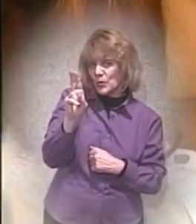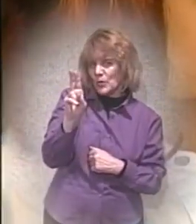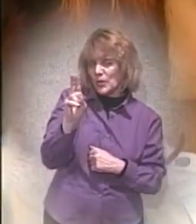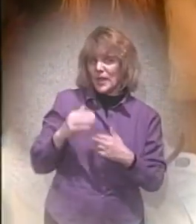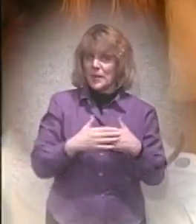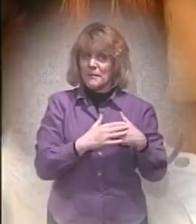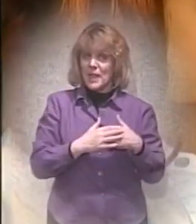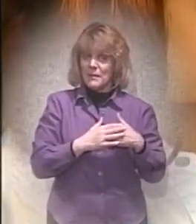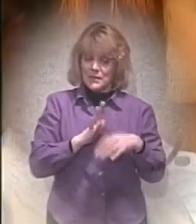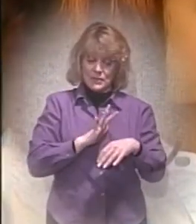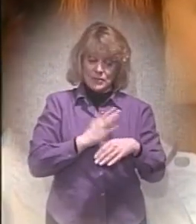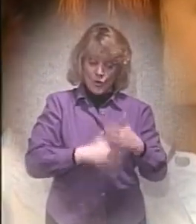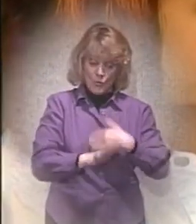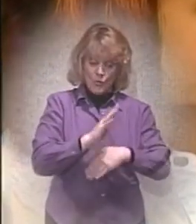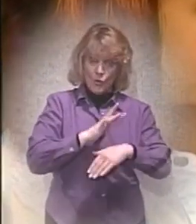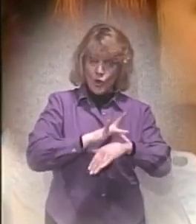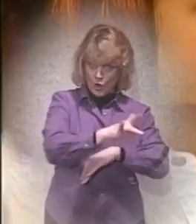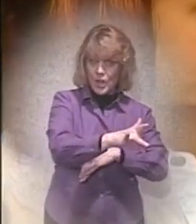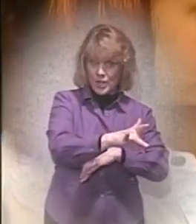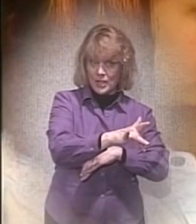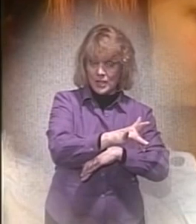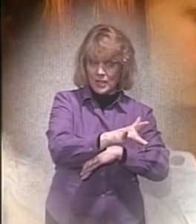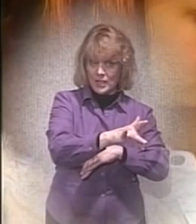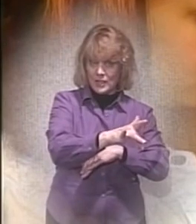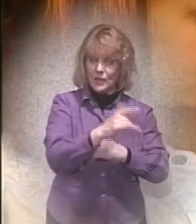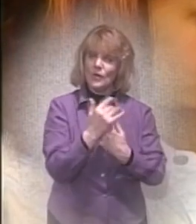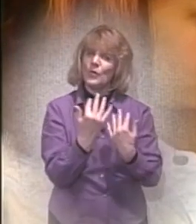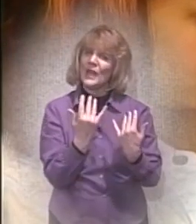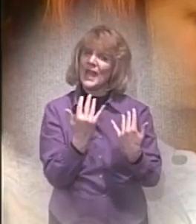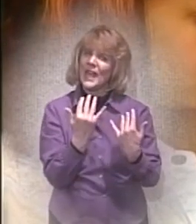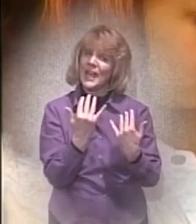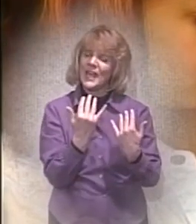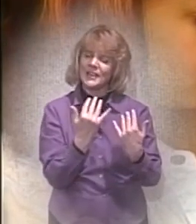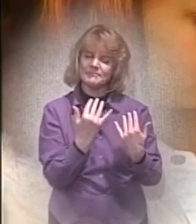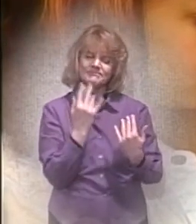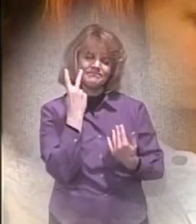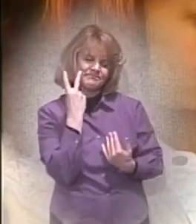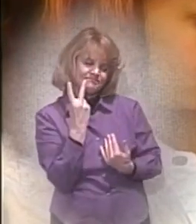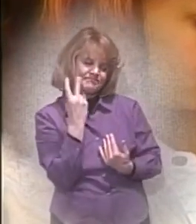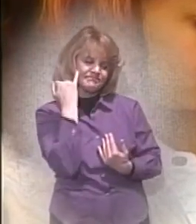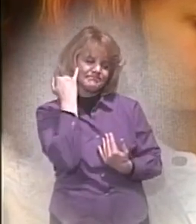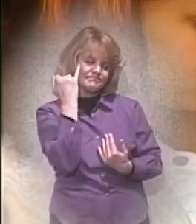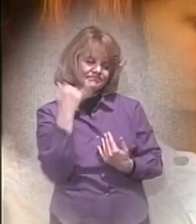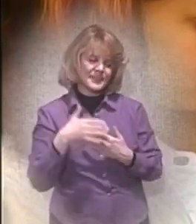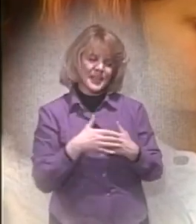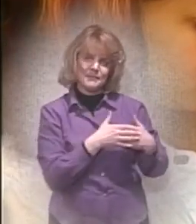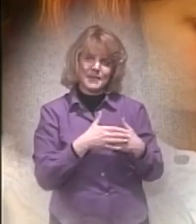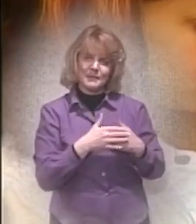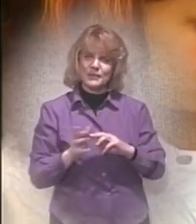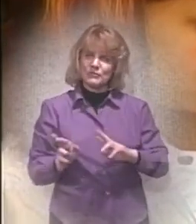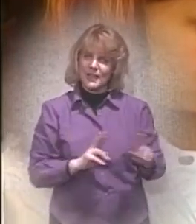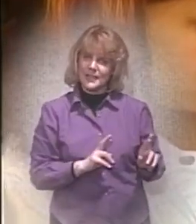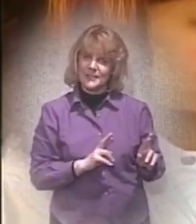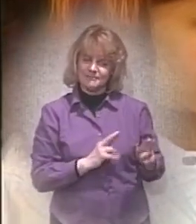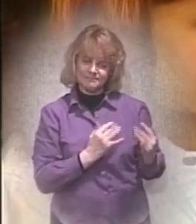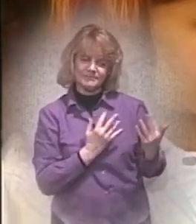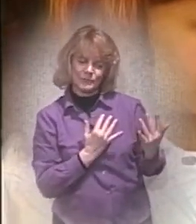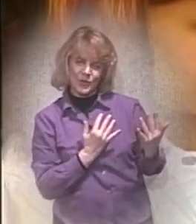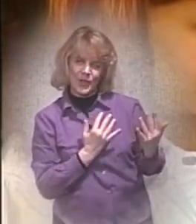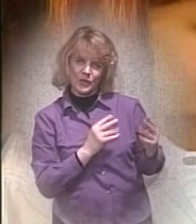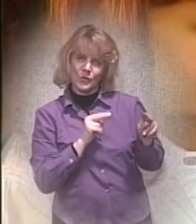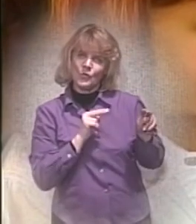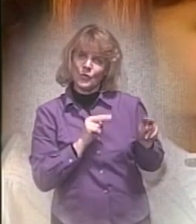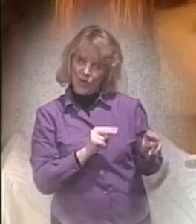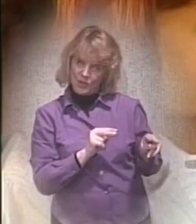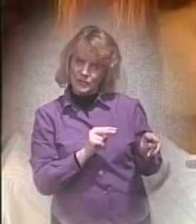least 34 or 35 weeks gestational age. And again, that is really dependent upon what is happening with